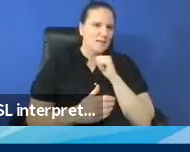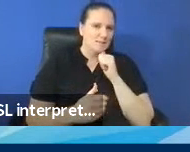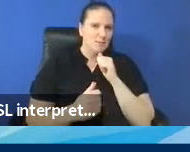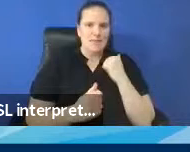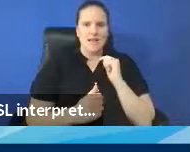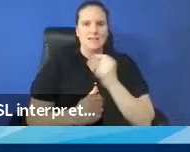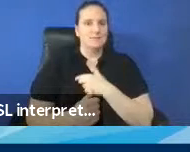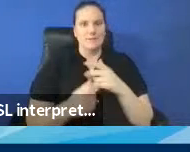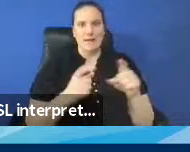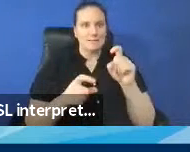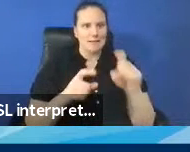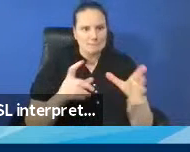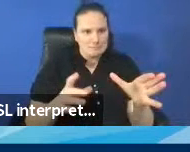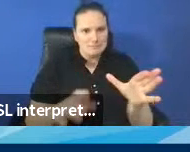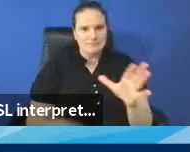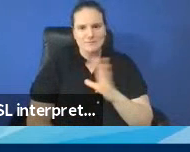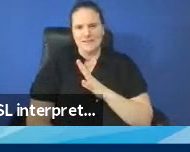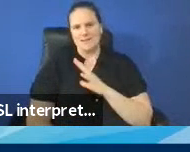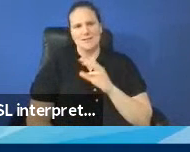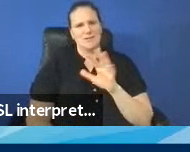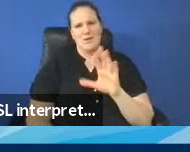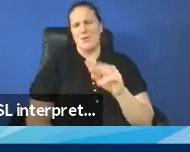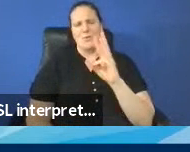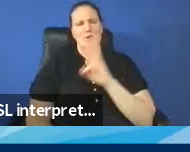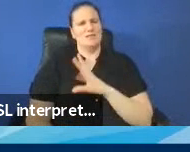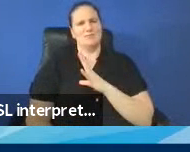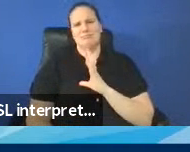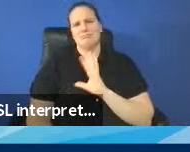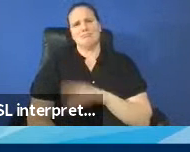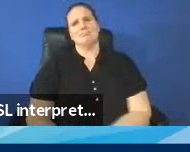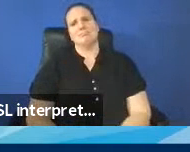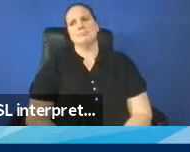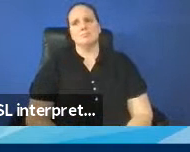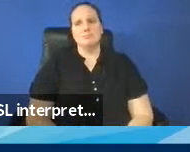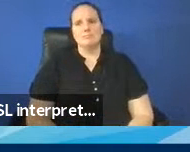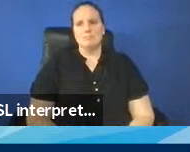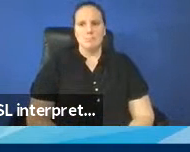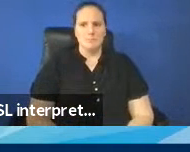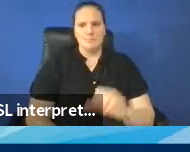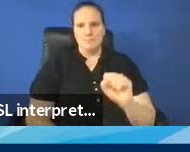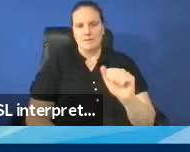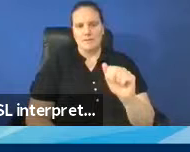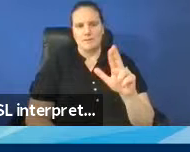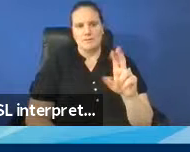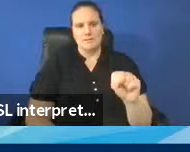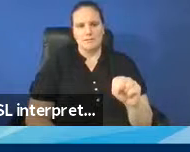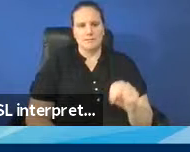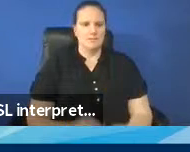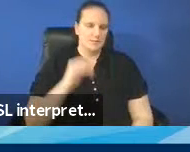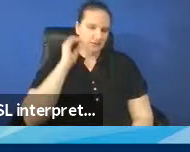you've asked that a couple times. Hey, appreciate it. No worries. Yes. Okay, Susan.